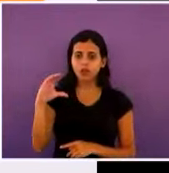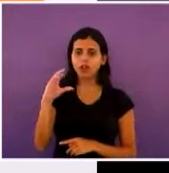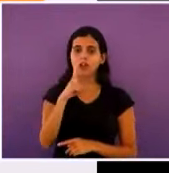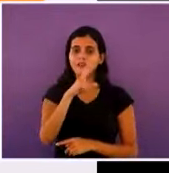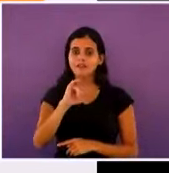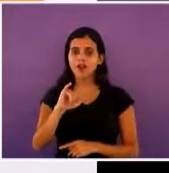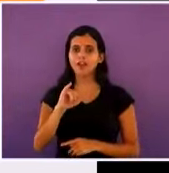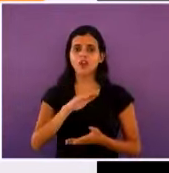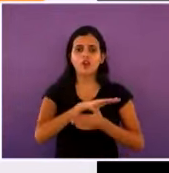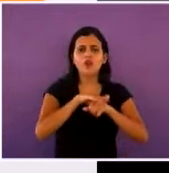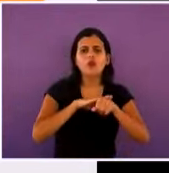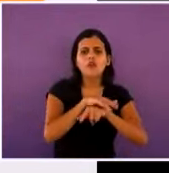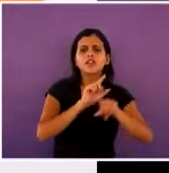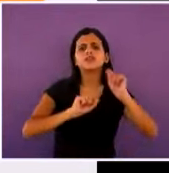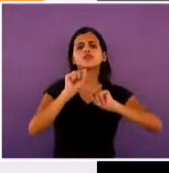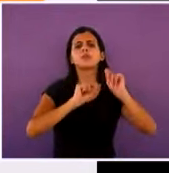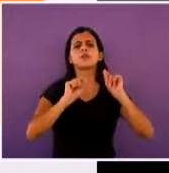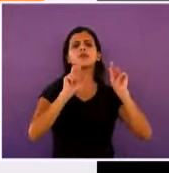gospel, unity.